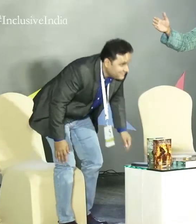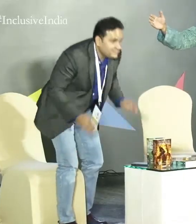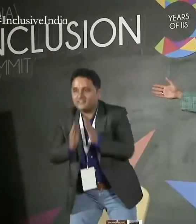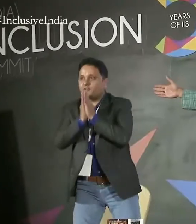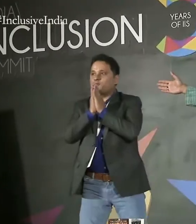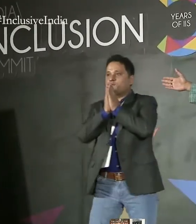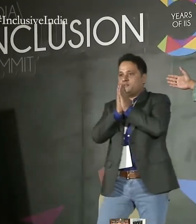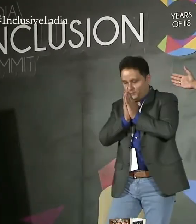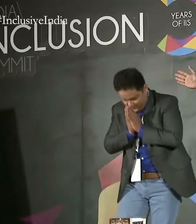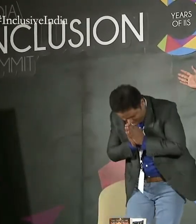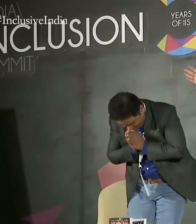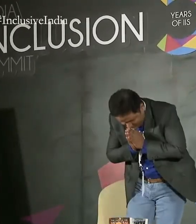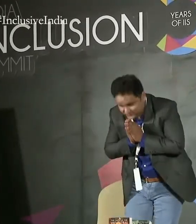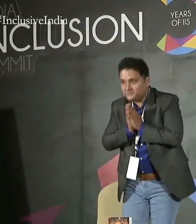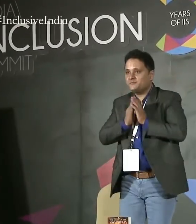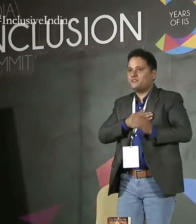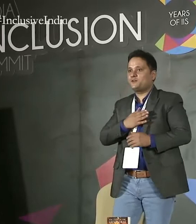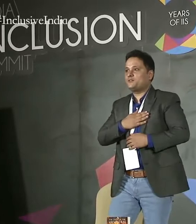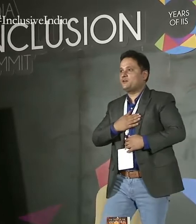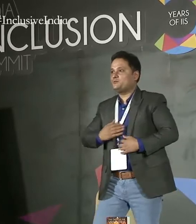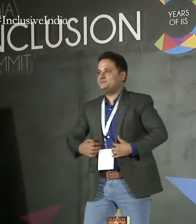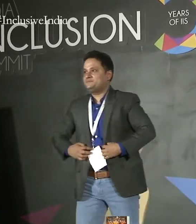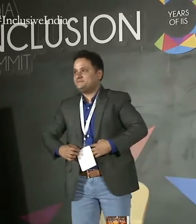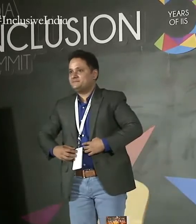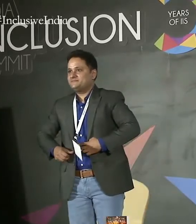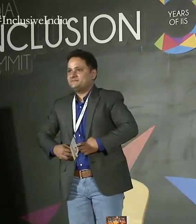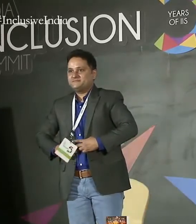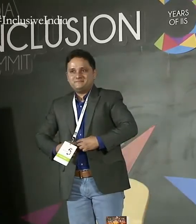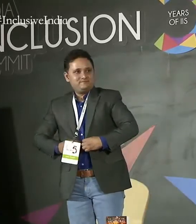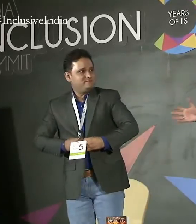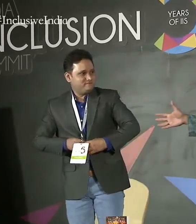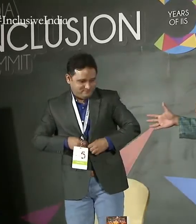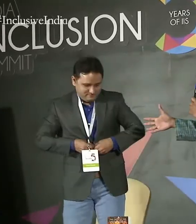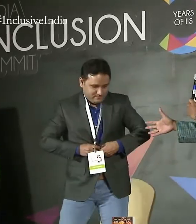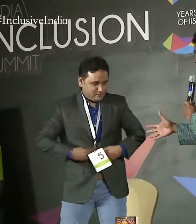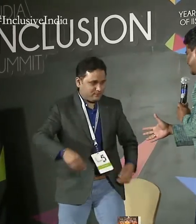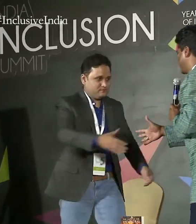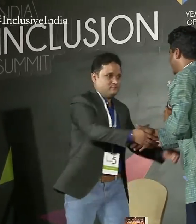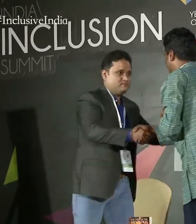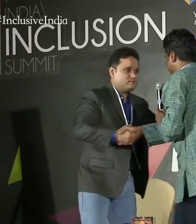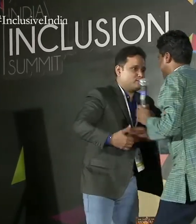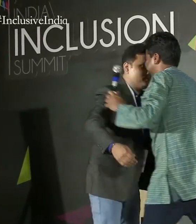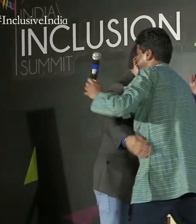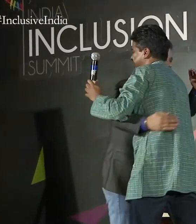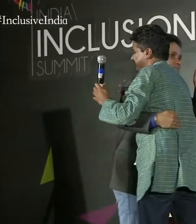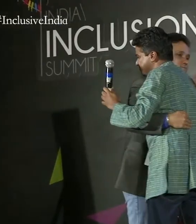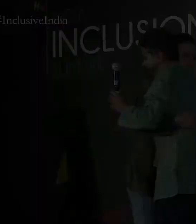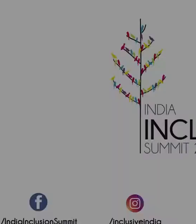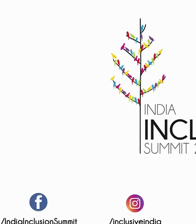applause to Amish. Thank you. Thank you, Amish. Thank you so much.